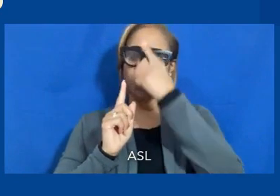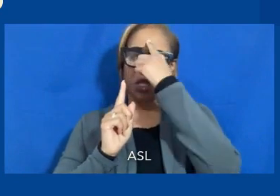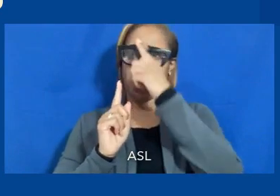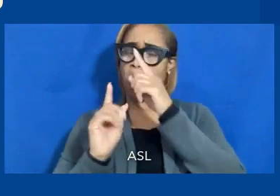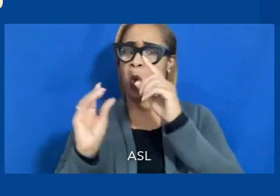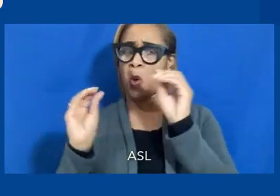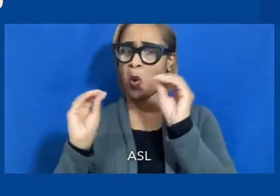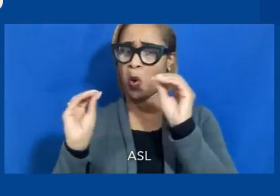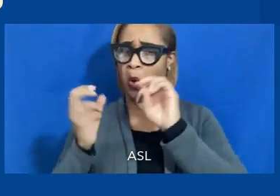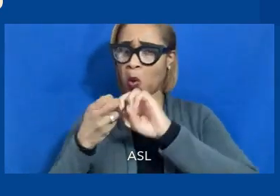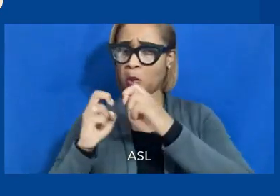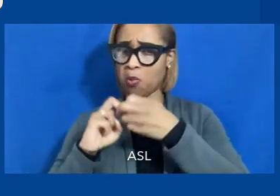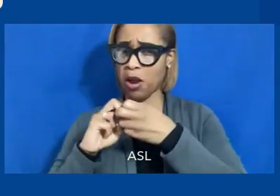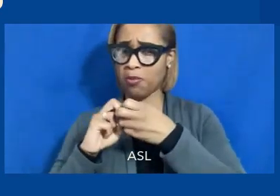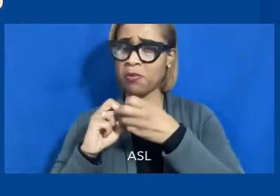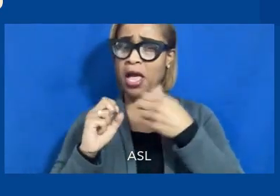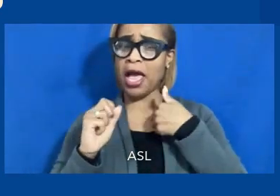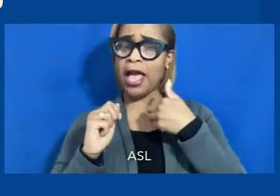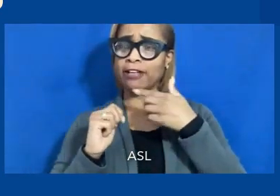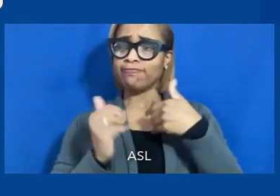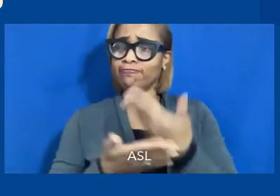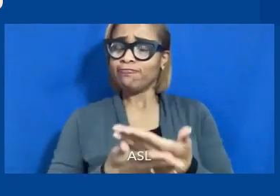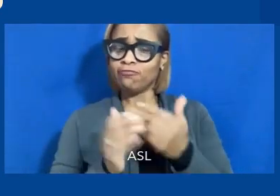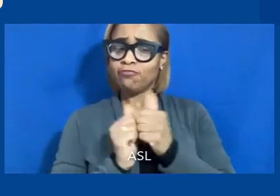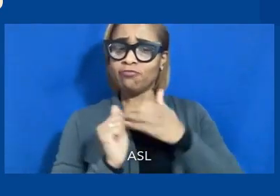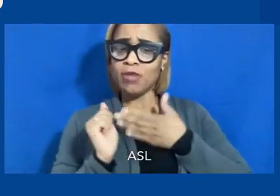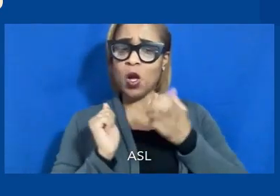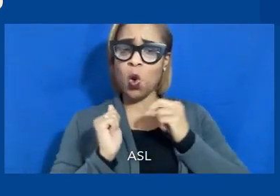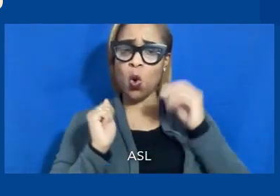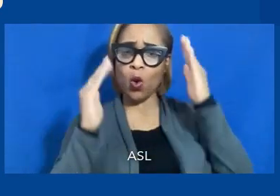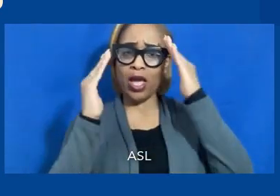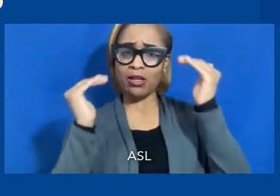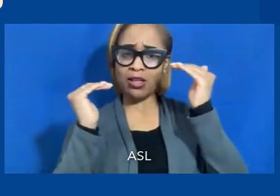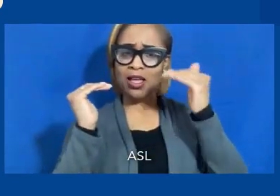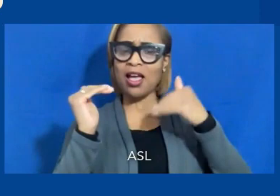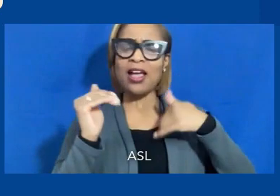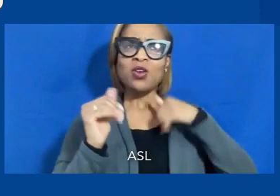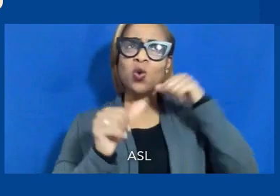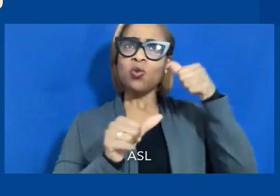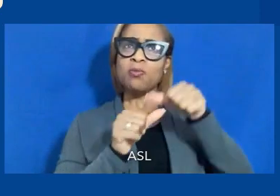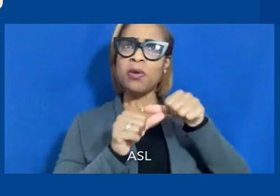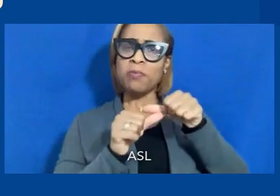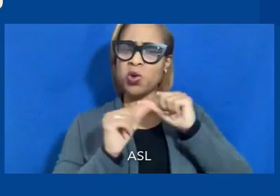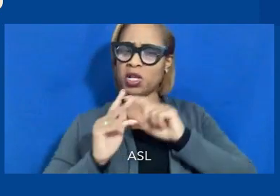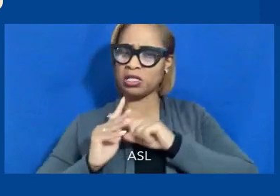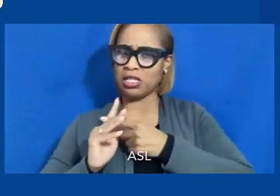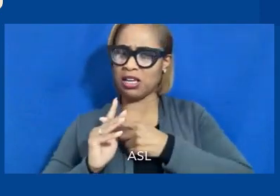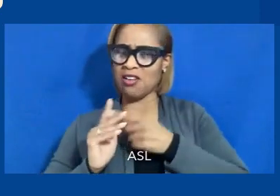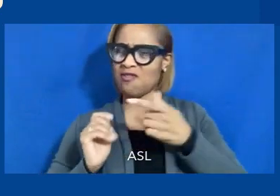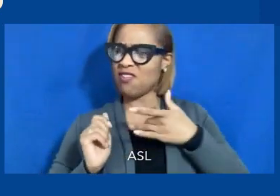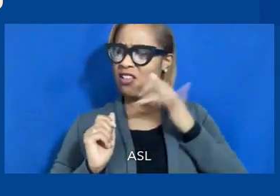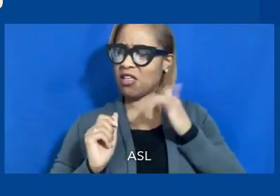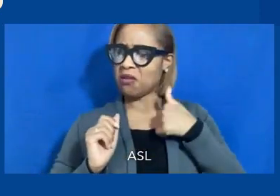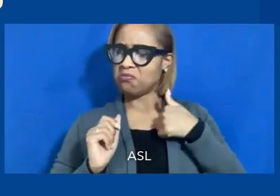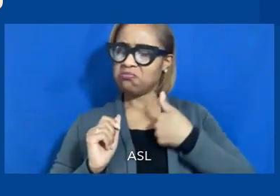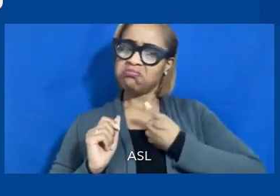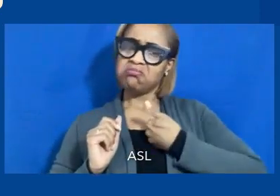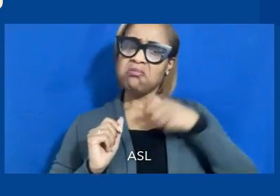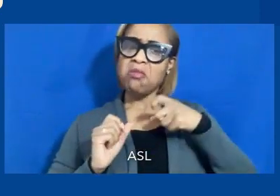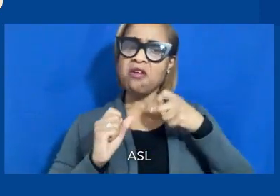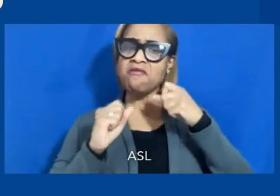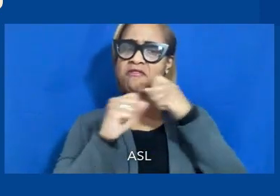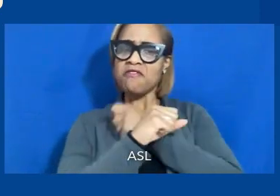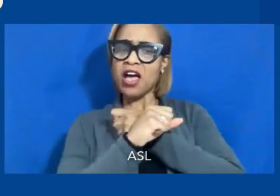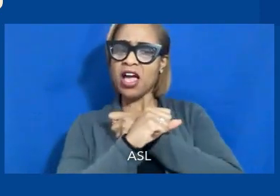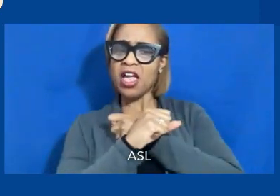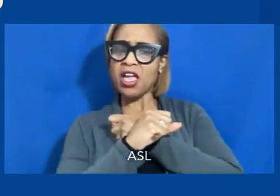with expectations, because I don't recall in my early days feeling like I had to fight really, really hard for things that I know